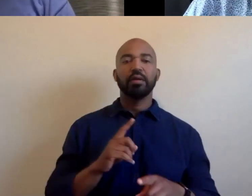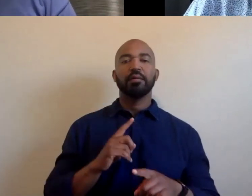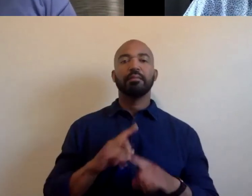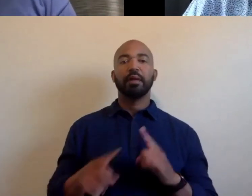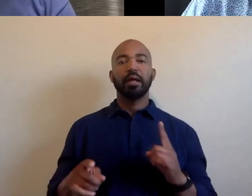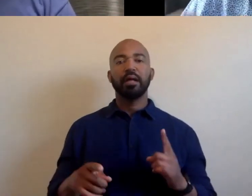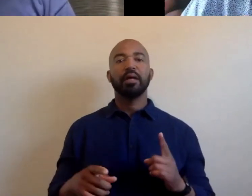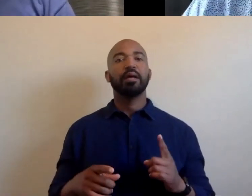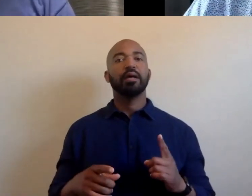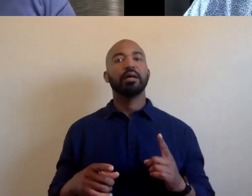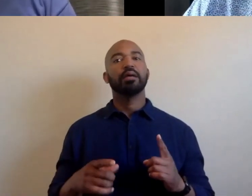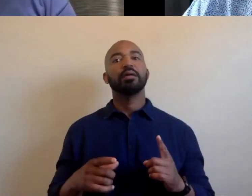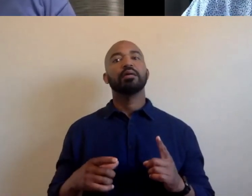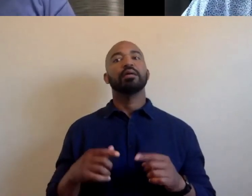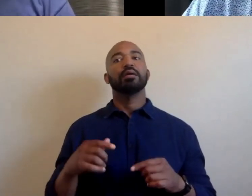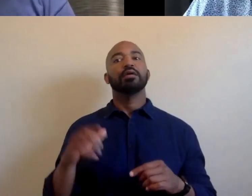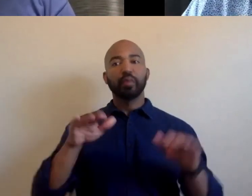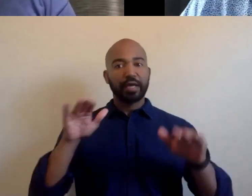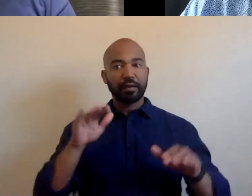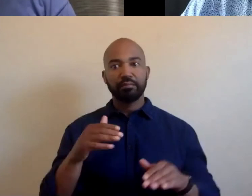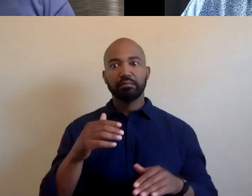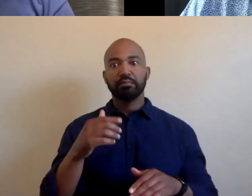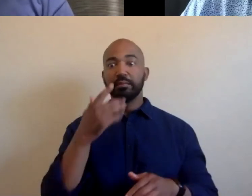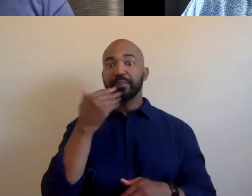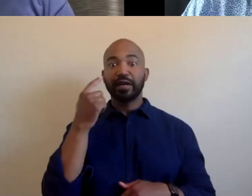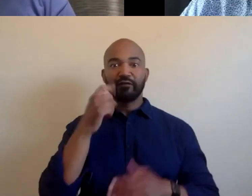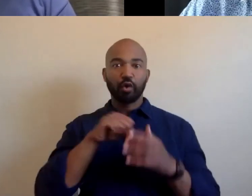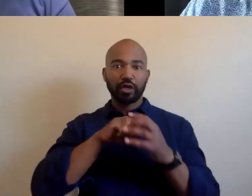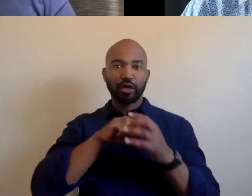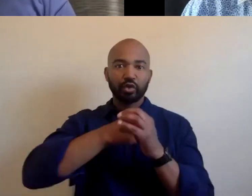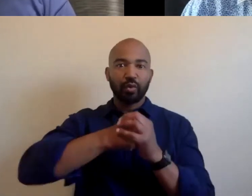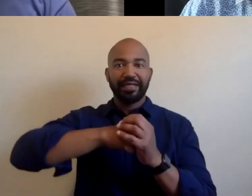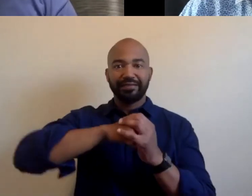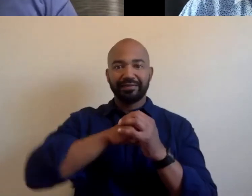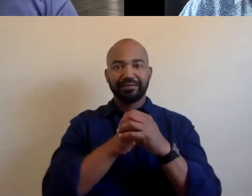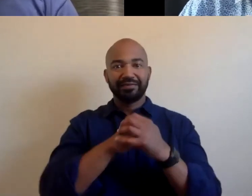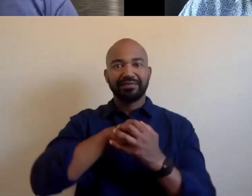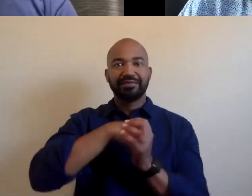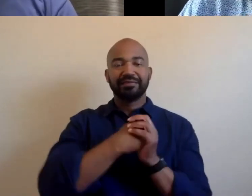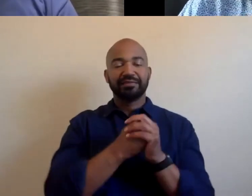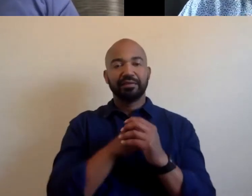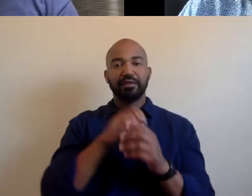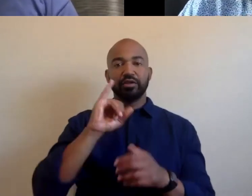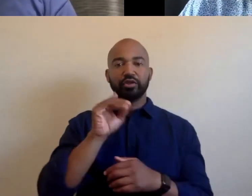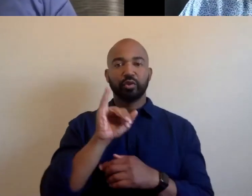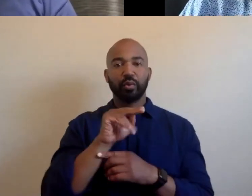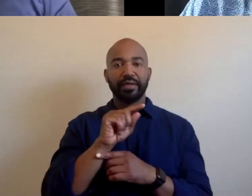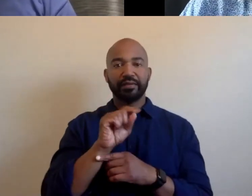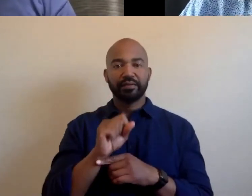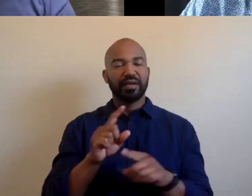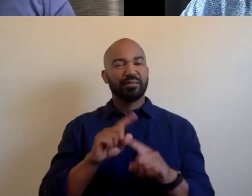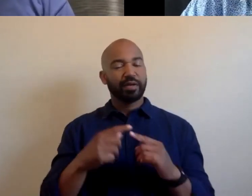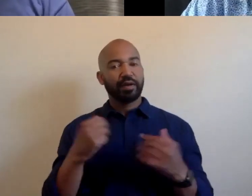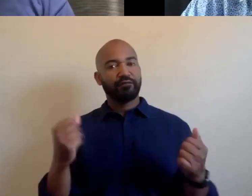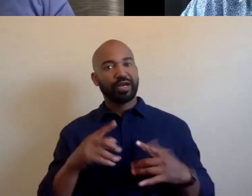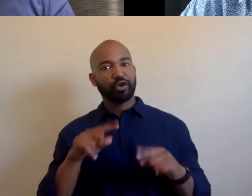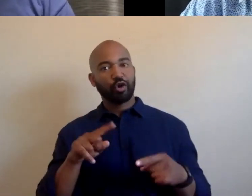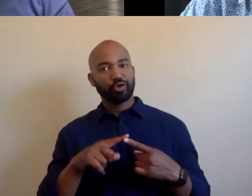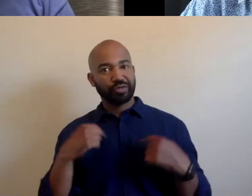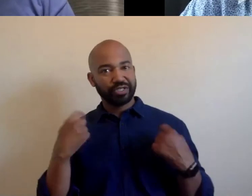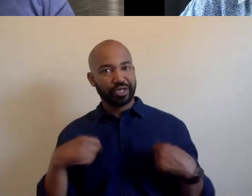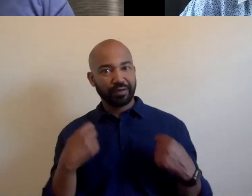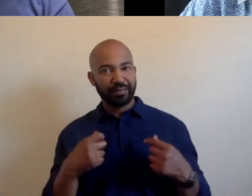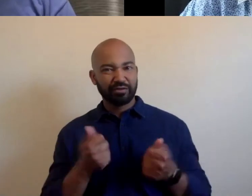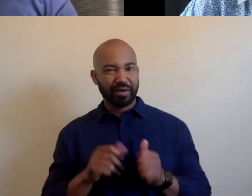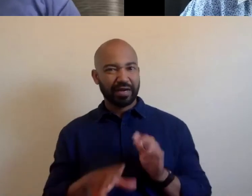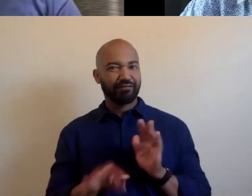the gym and go into a pool. So I think they're trying to find some other alternatives to swimming, and that is a harder